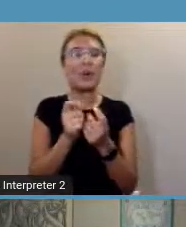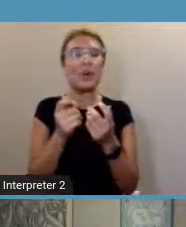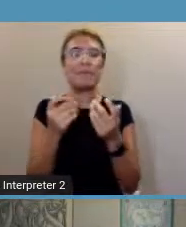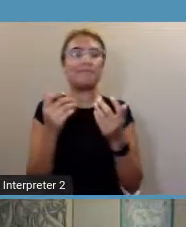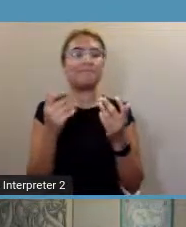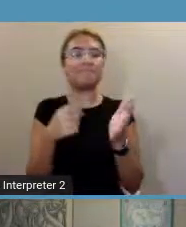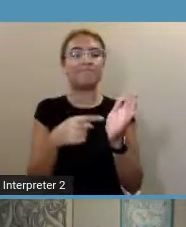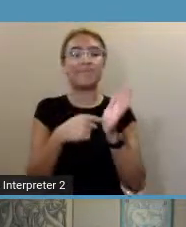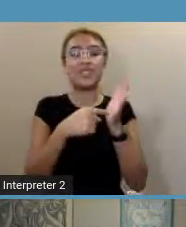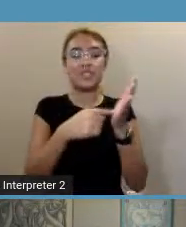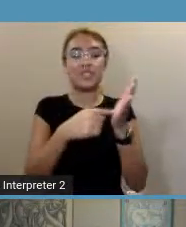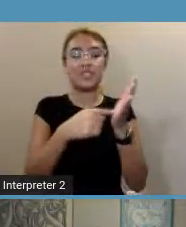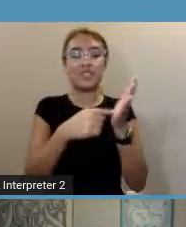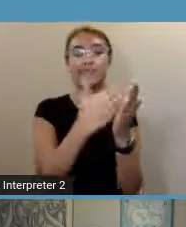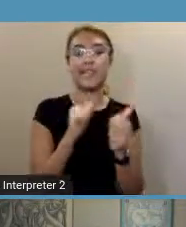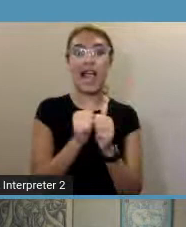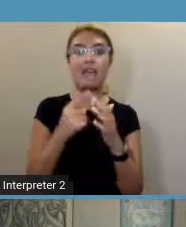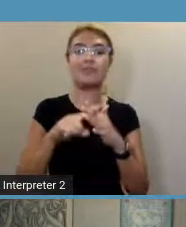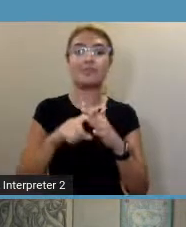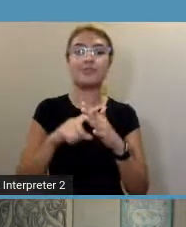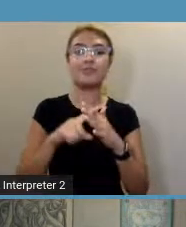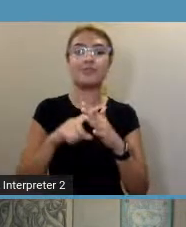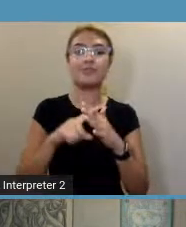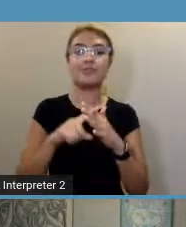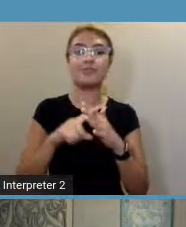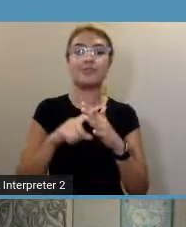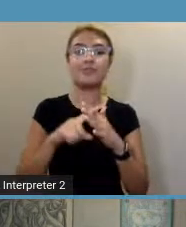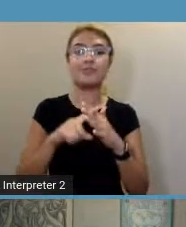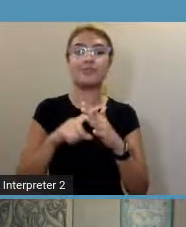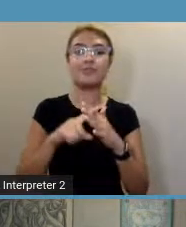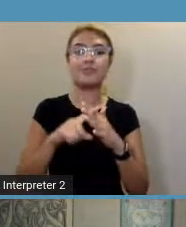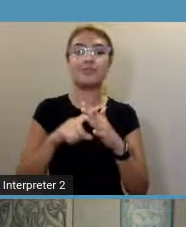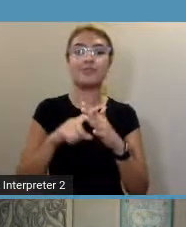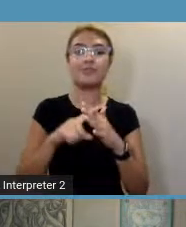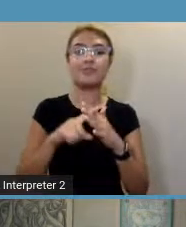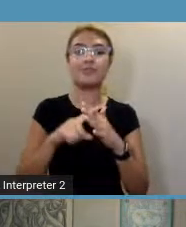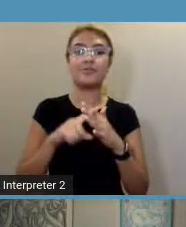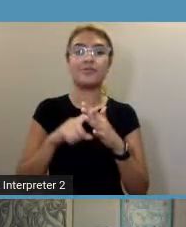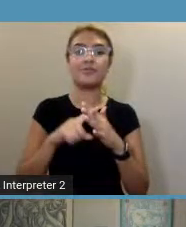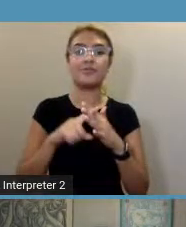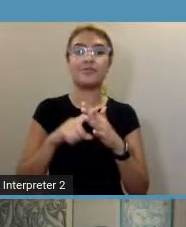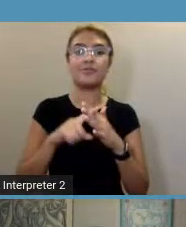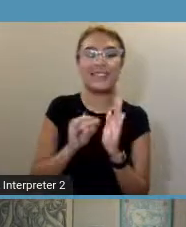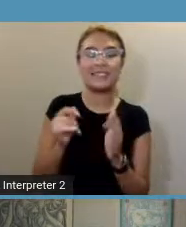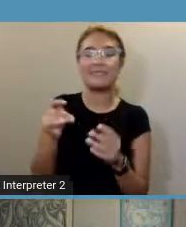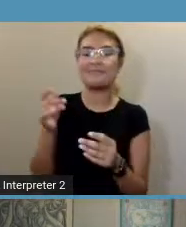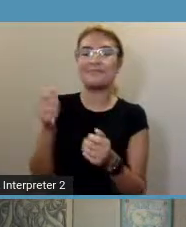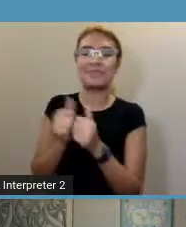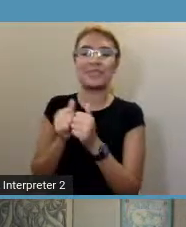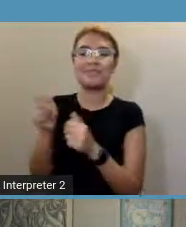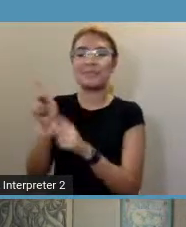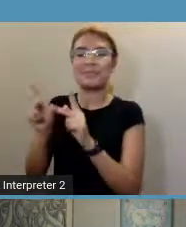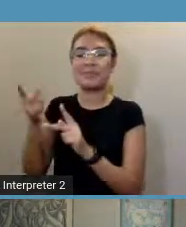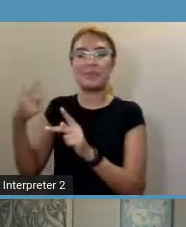started. I personally very much identify with the folks who are bootstrapping it themselves. So